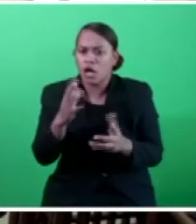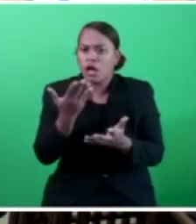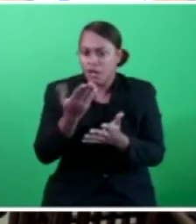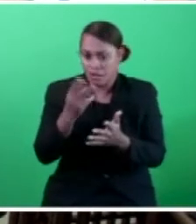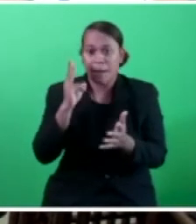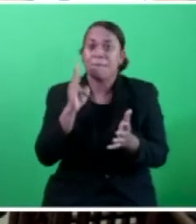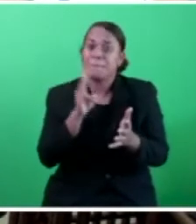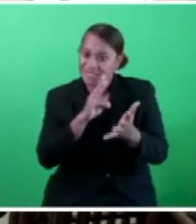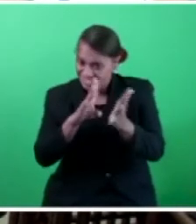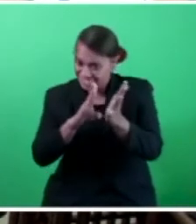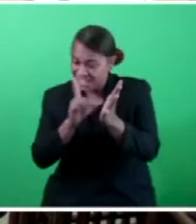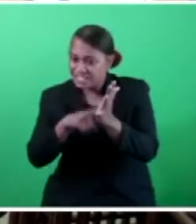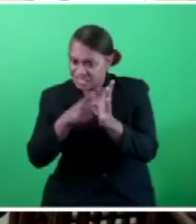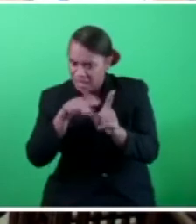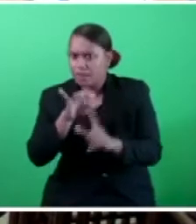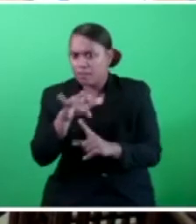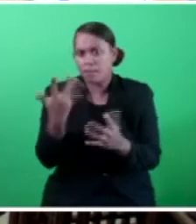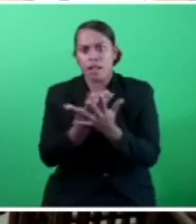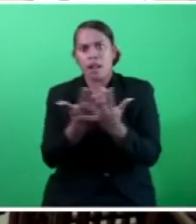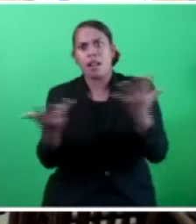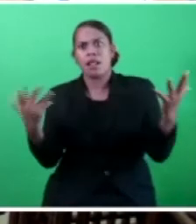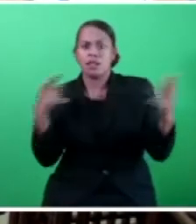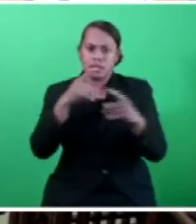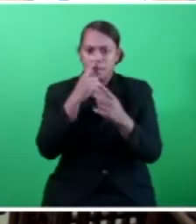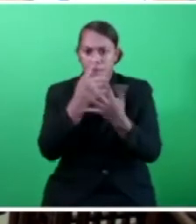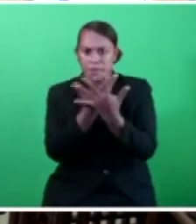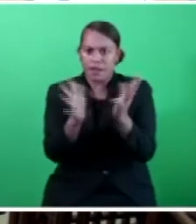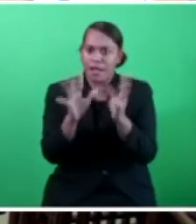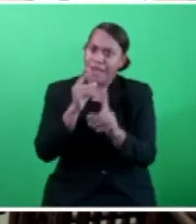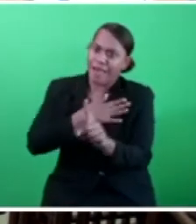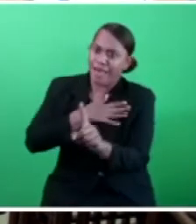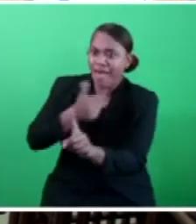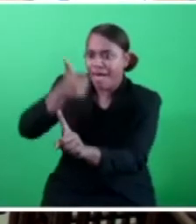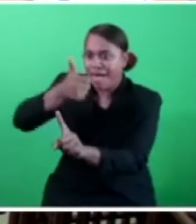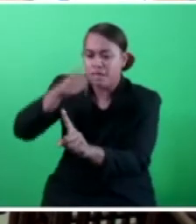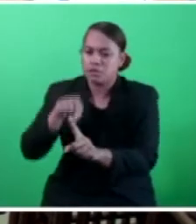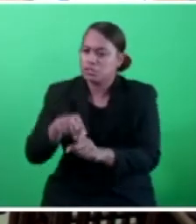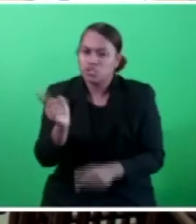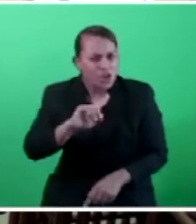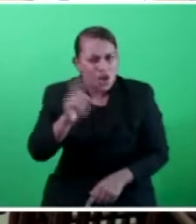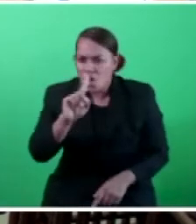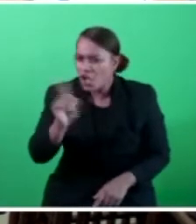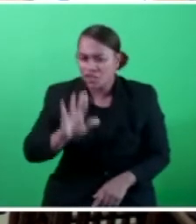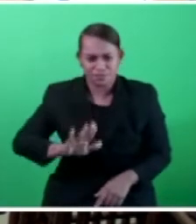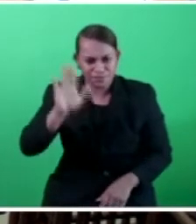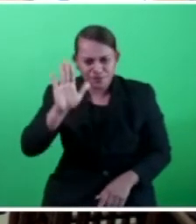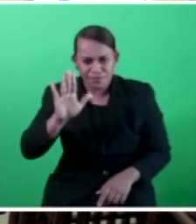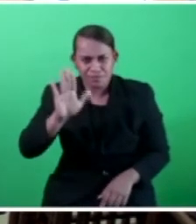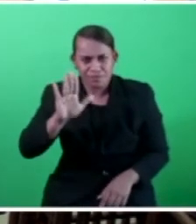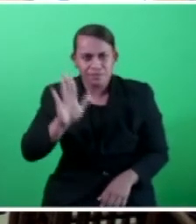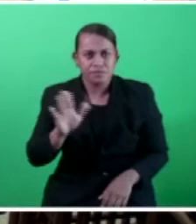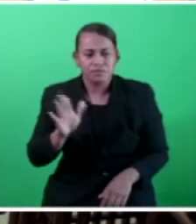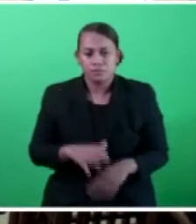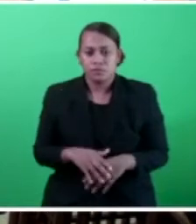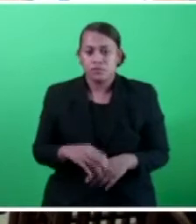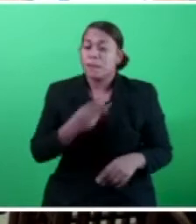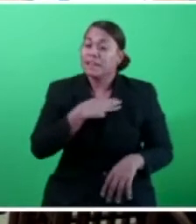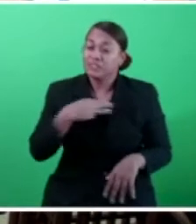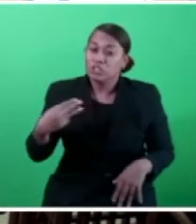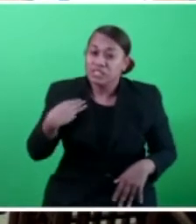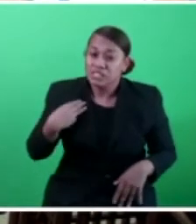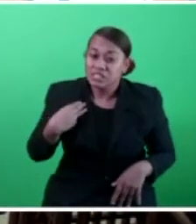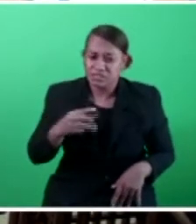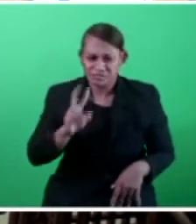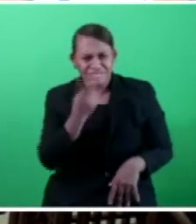Order. Point of order, Honourable Speaker. The Honourable Minister is again misleading the House. There's absolutely nowhere